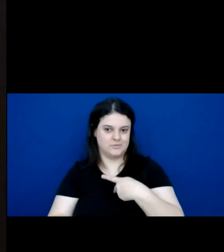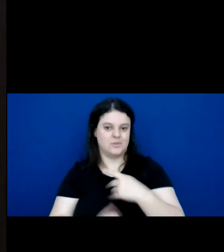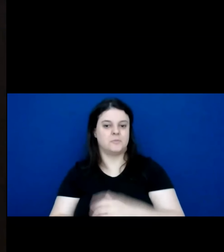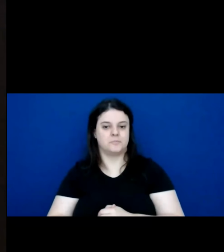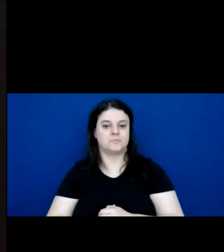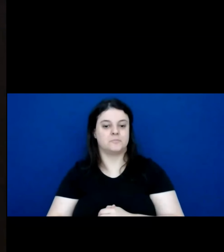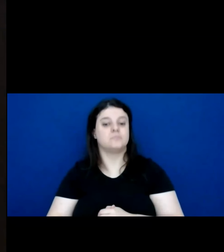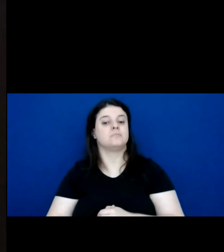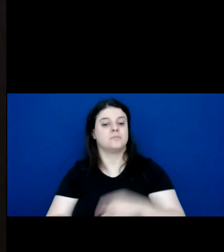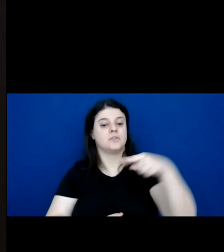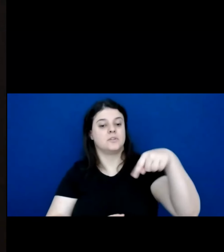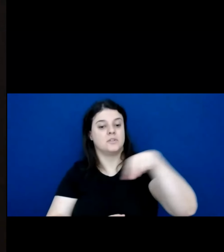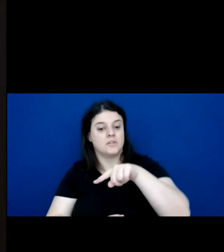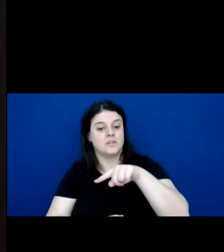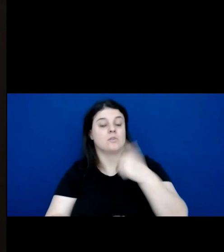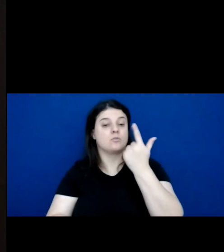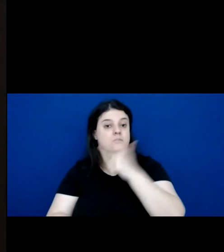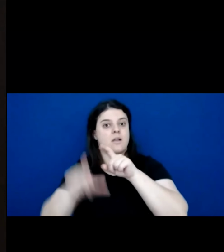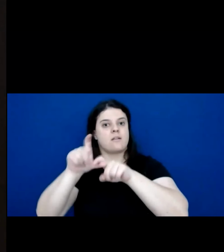their own autonomy.